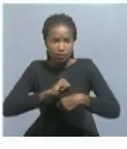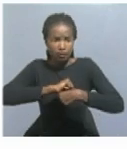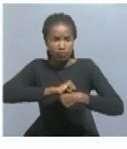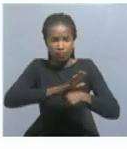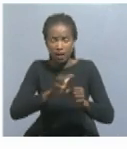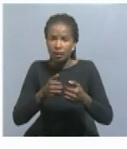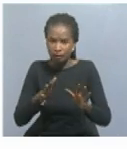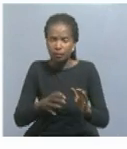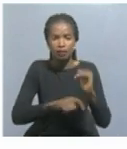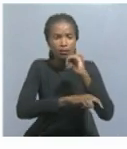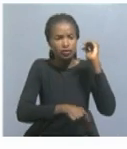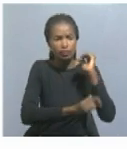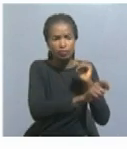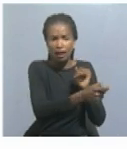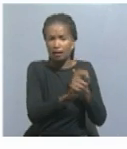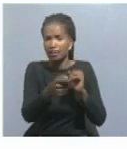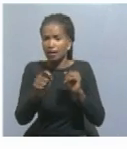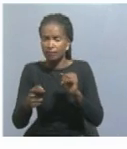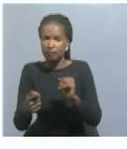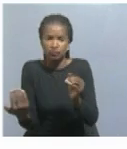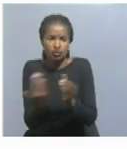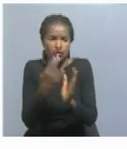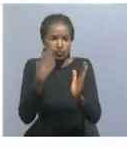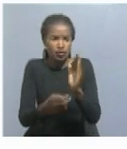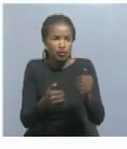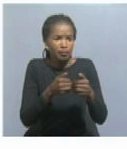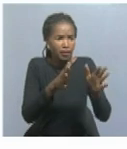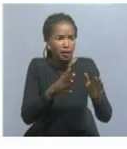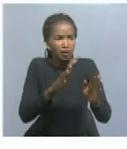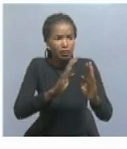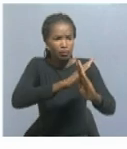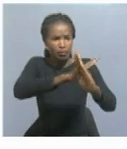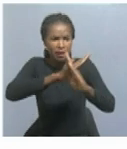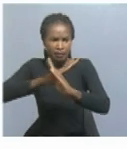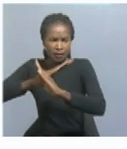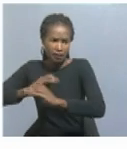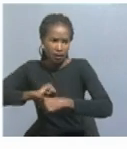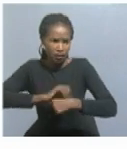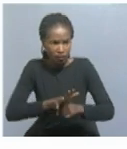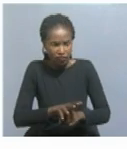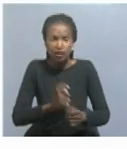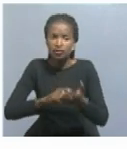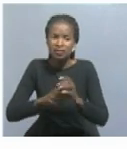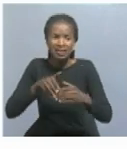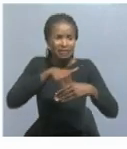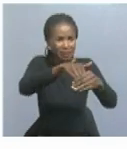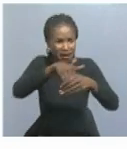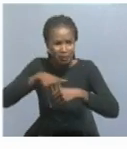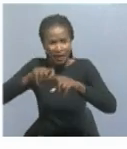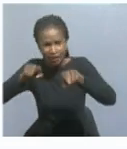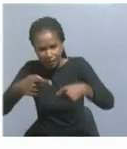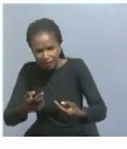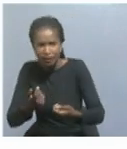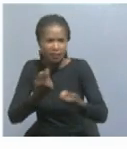virus. And in so doing, then it meant flow of goods have been limited, but also in part because the demand